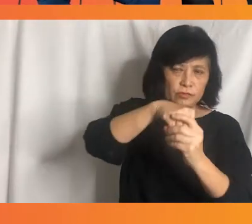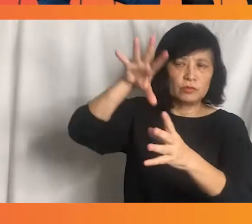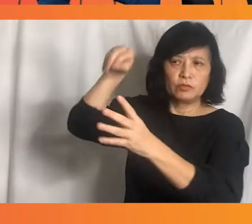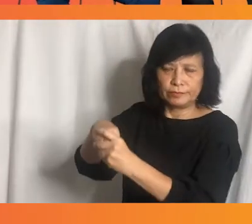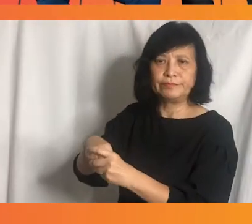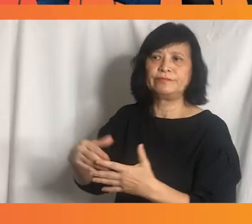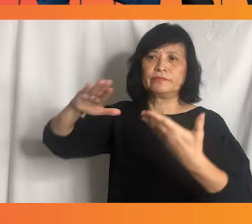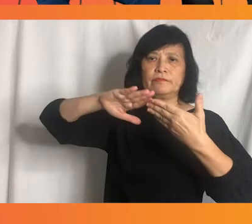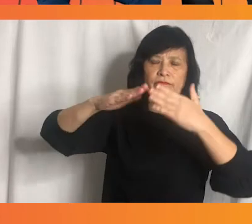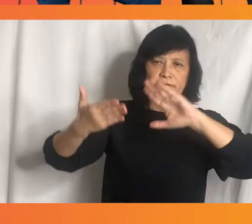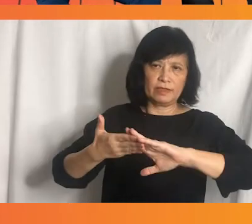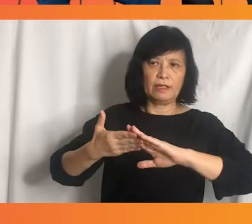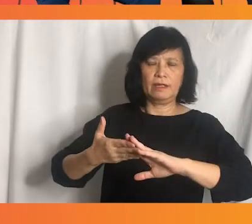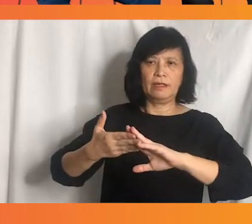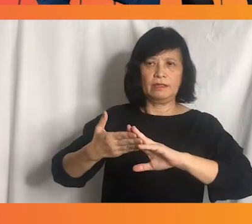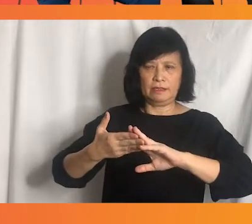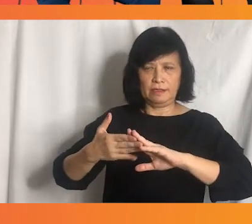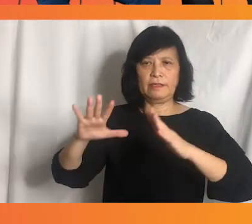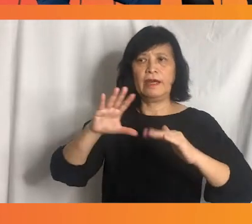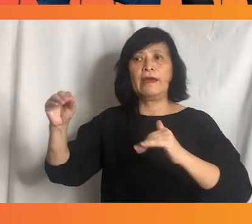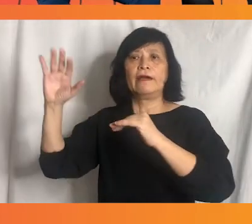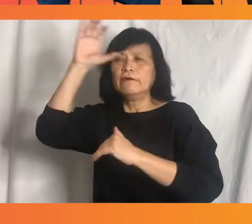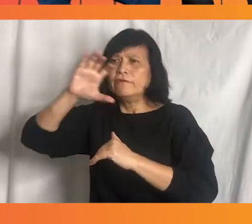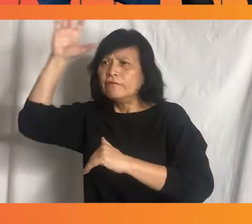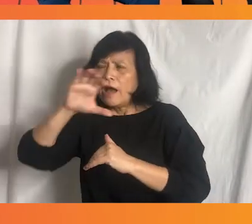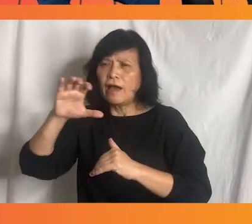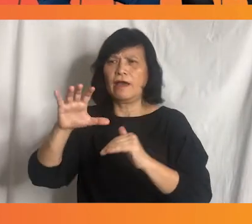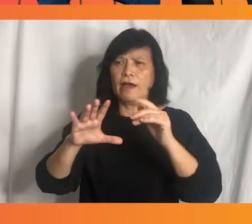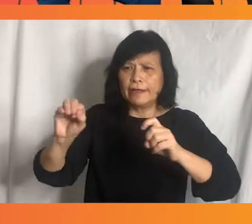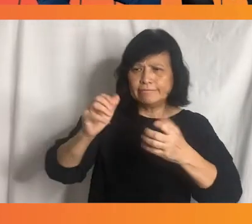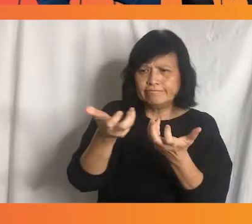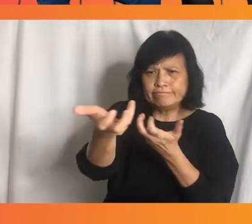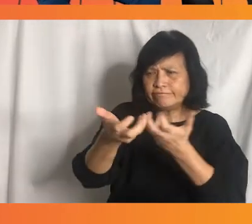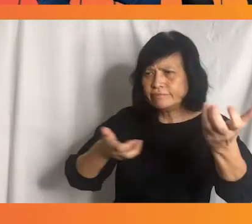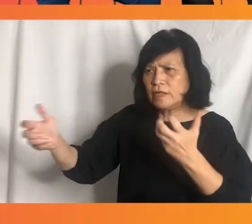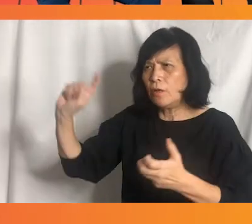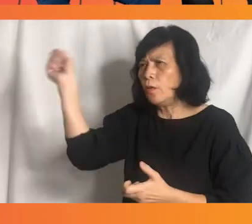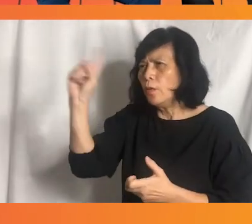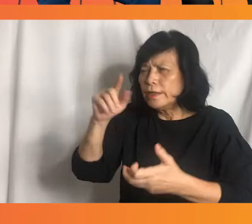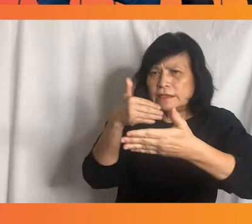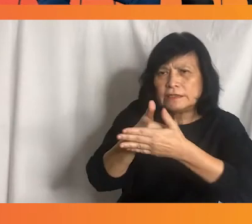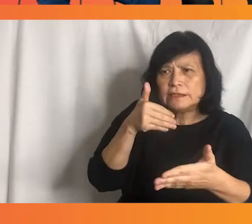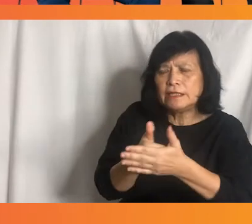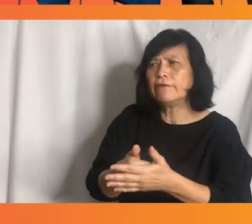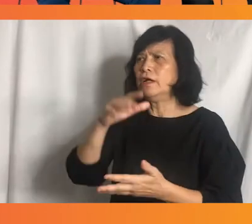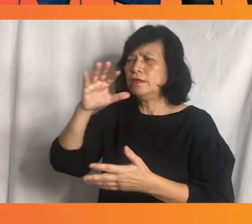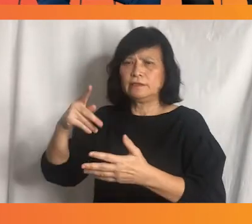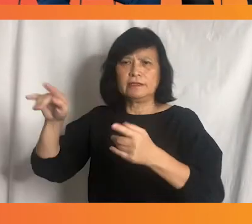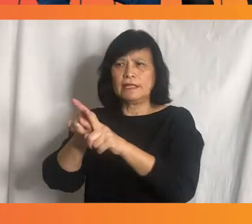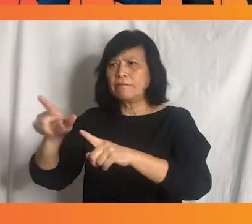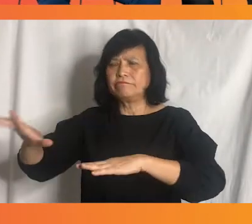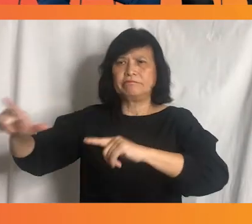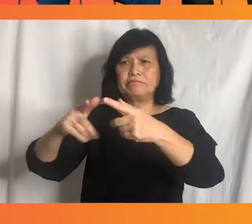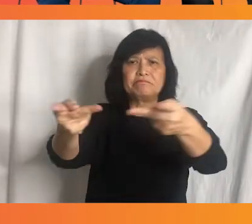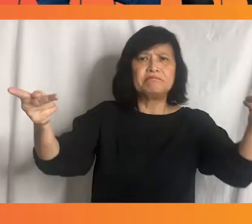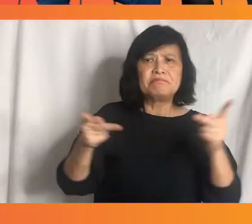example, community or mesa level, such as finding and sorting out where the nearest and most accessible physical activity locations